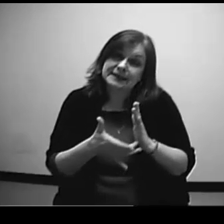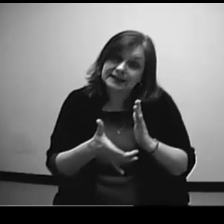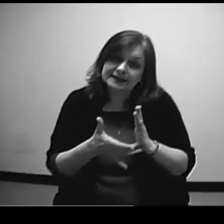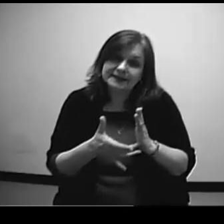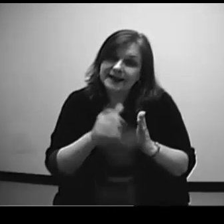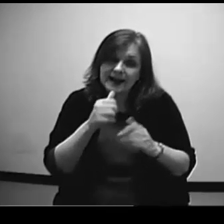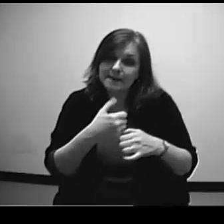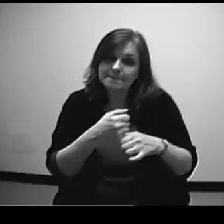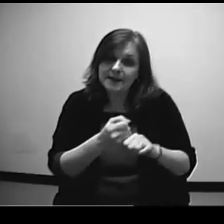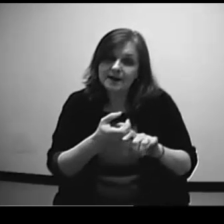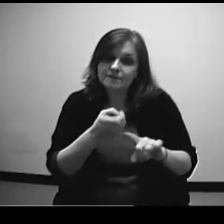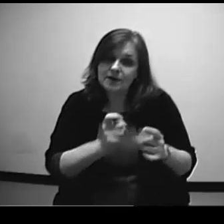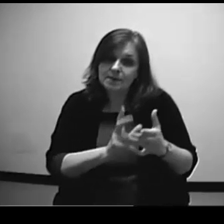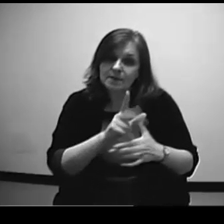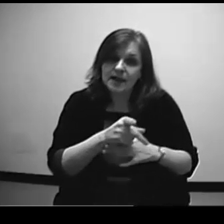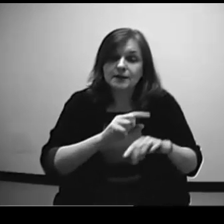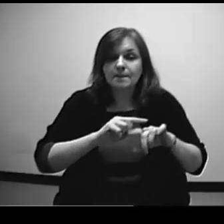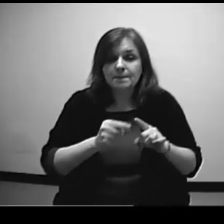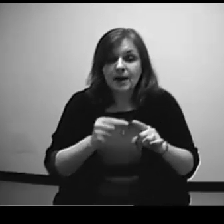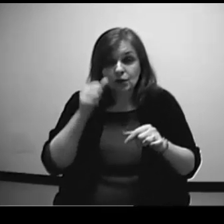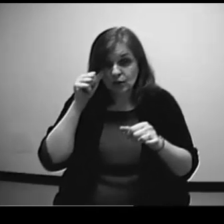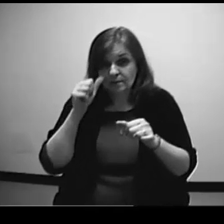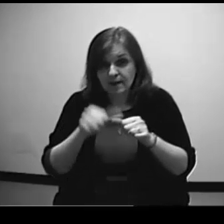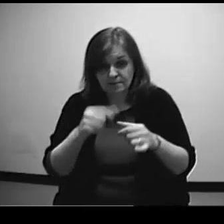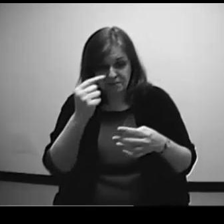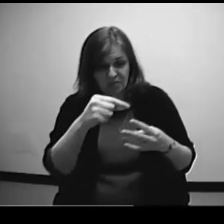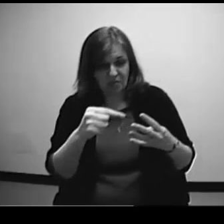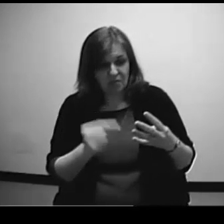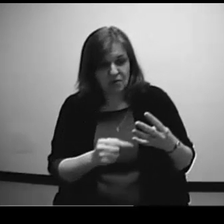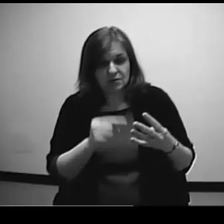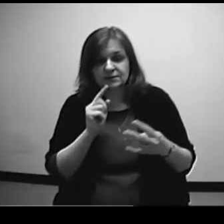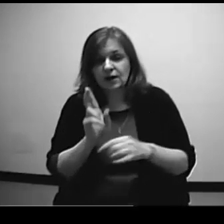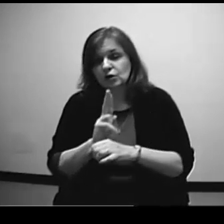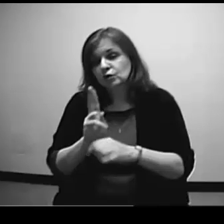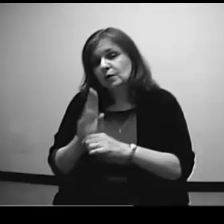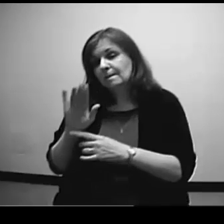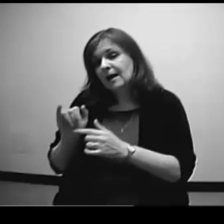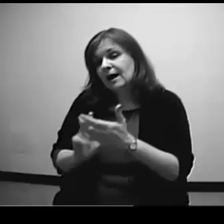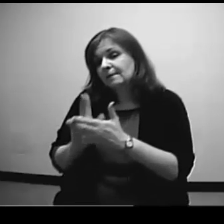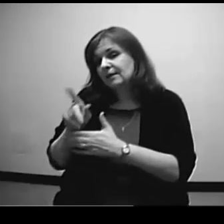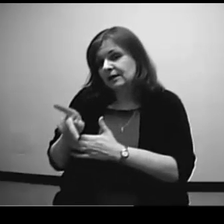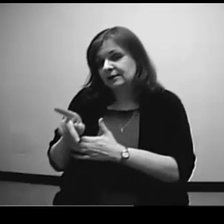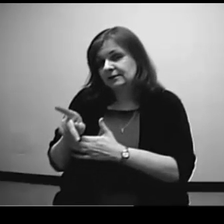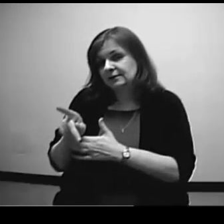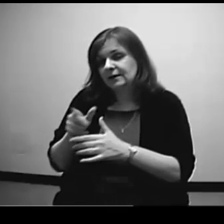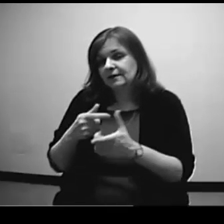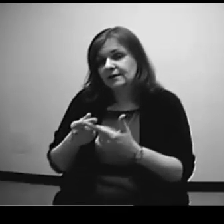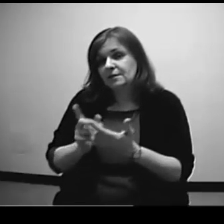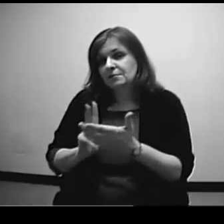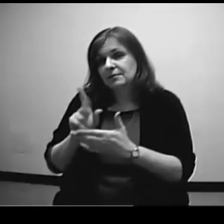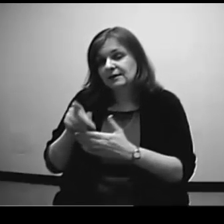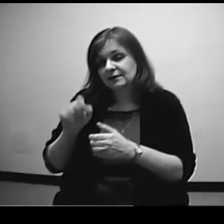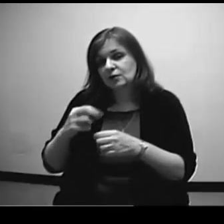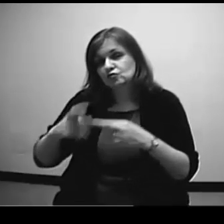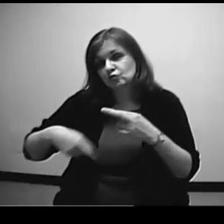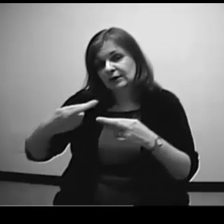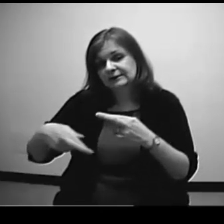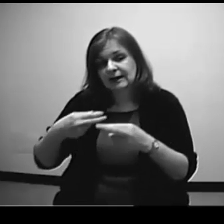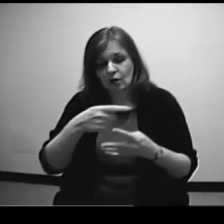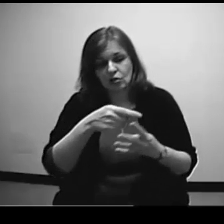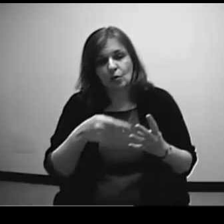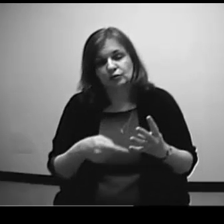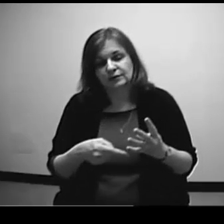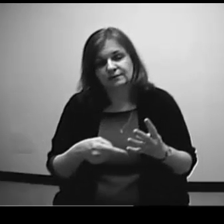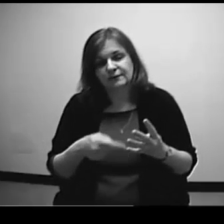that technically are not made by plants, but remember, many of them are used by plants, so they might be recycled